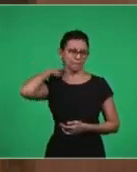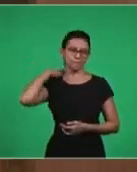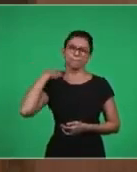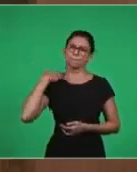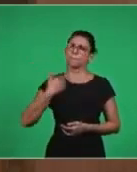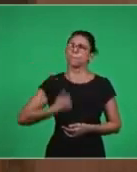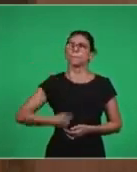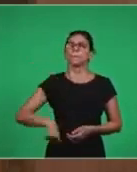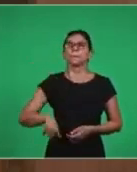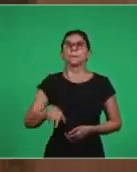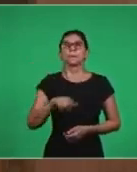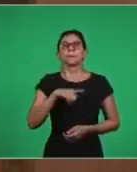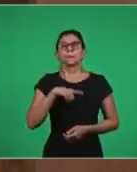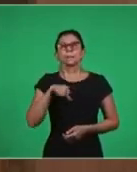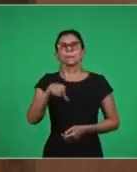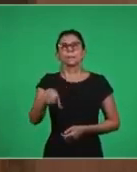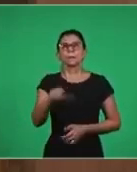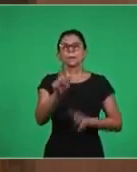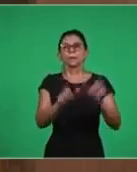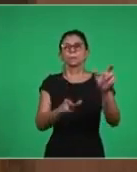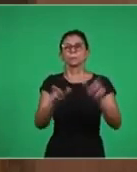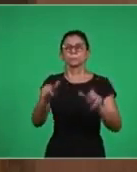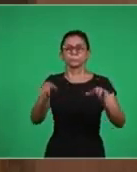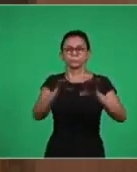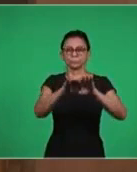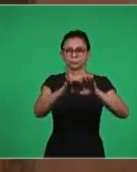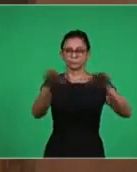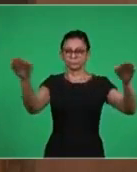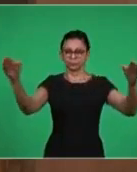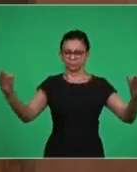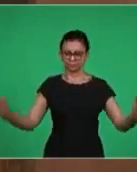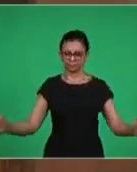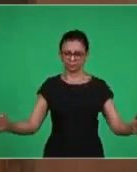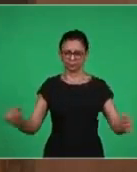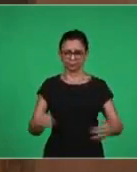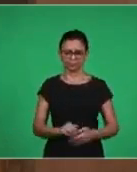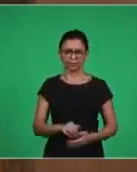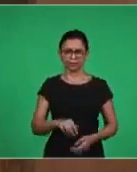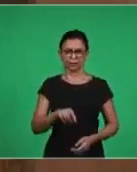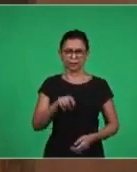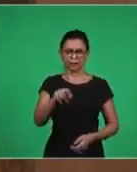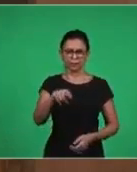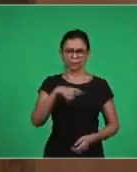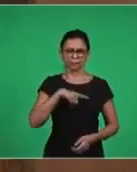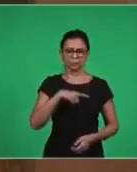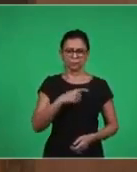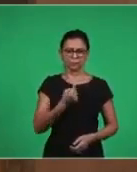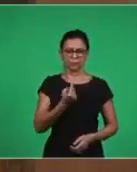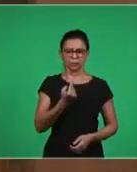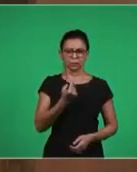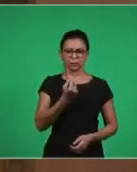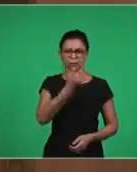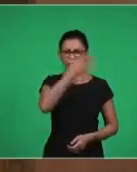someone was in their midst. There was a table and there was someone. And who was this person?